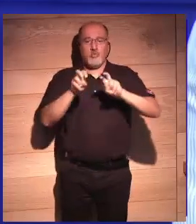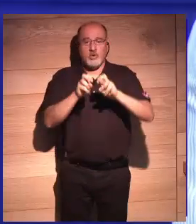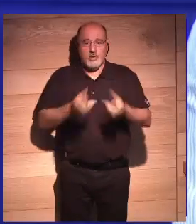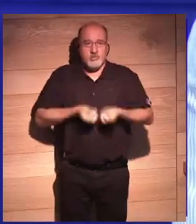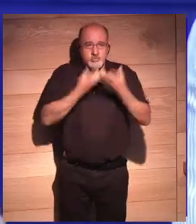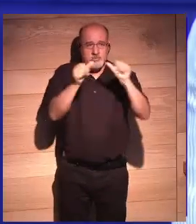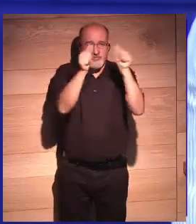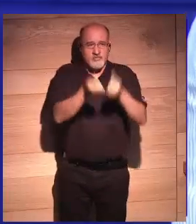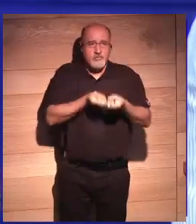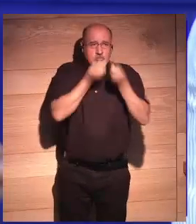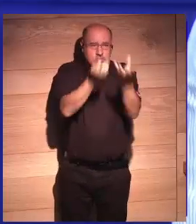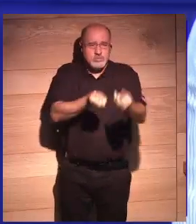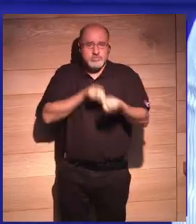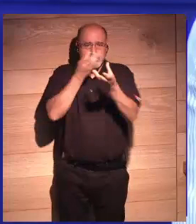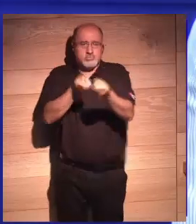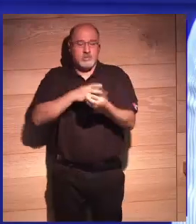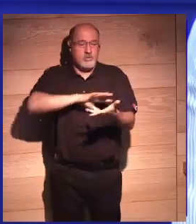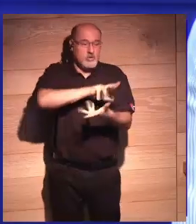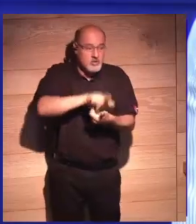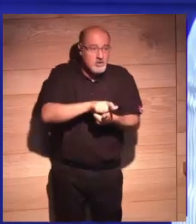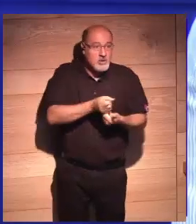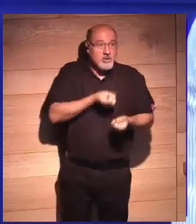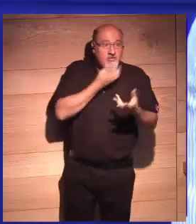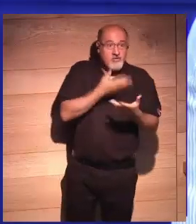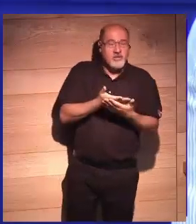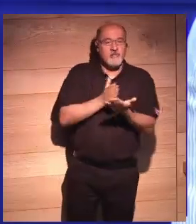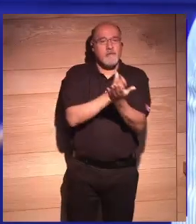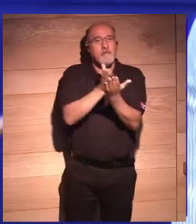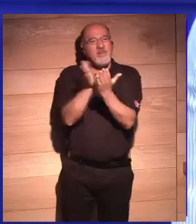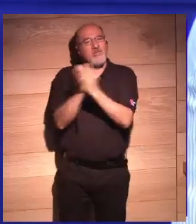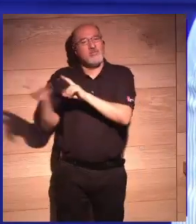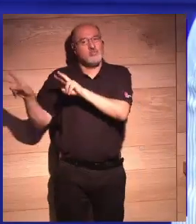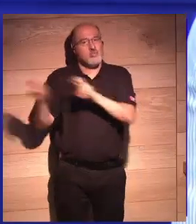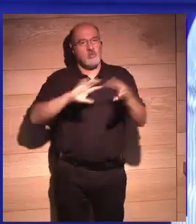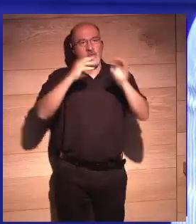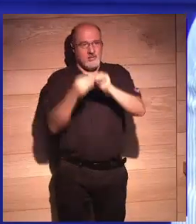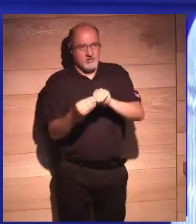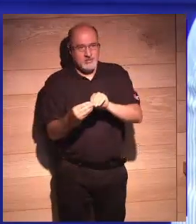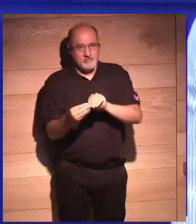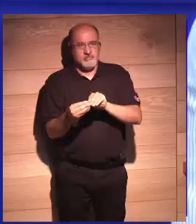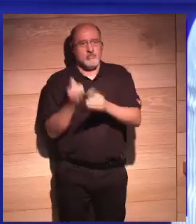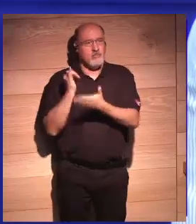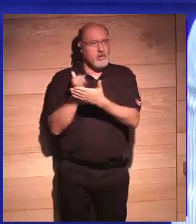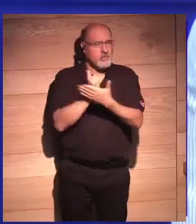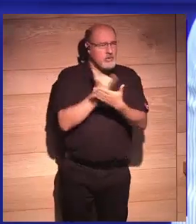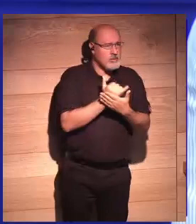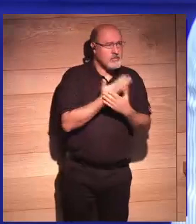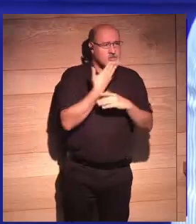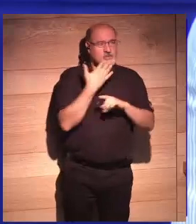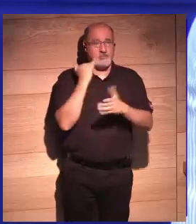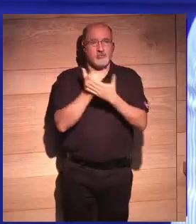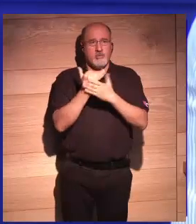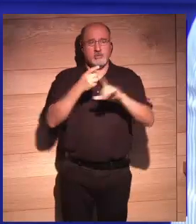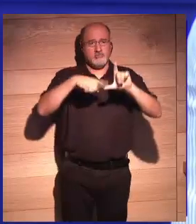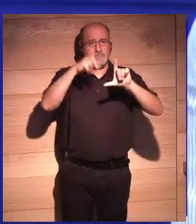has researched about the how information and news can fit the new media,